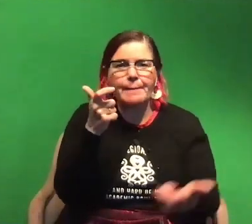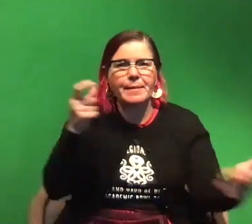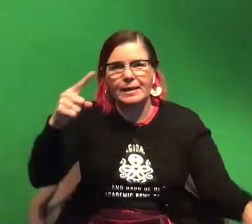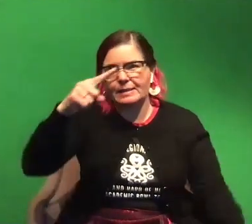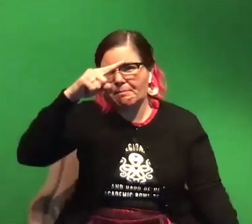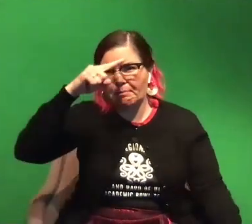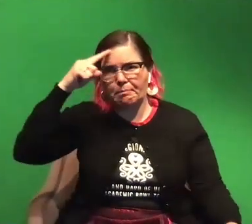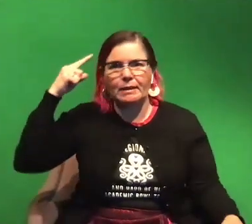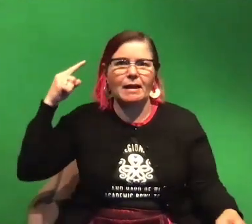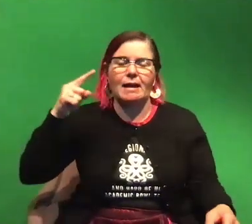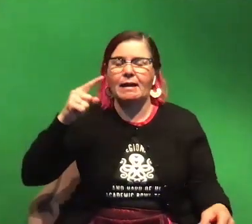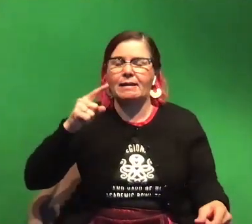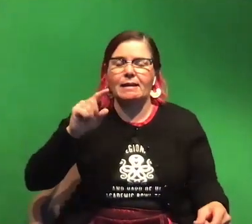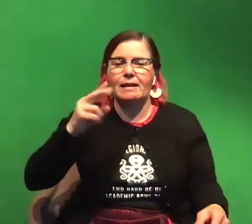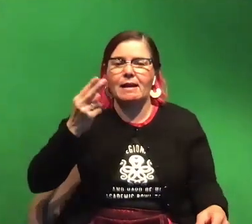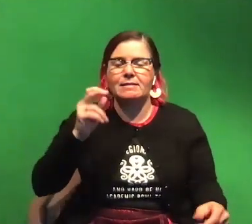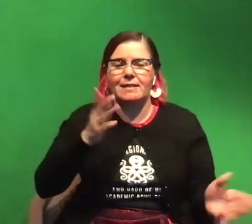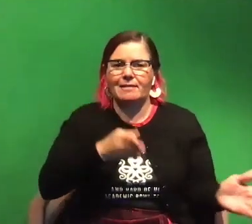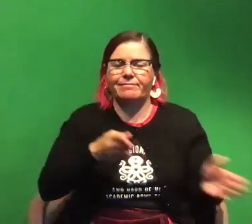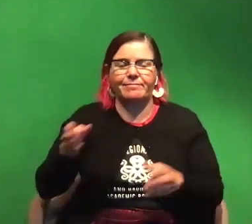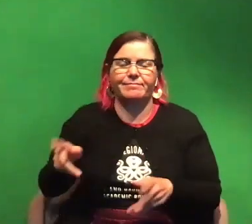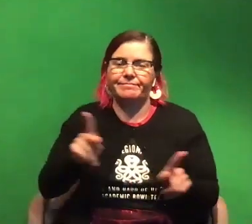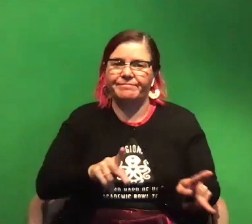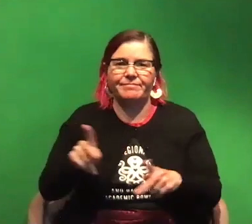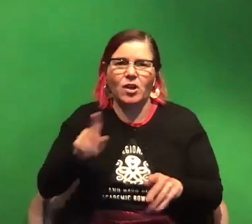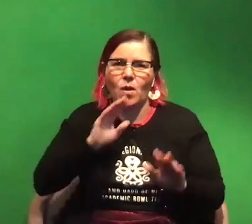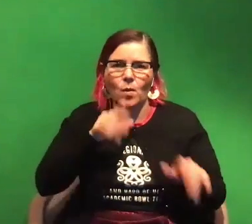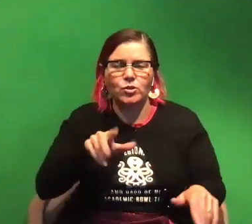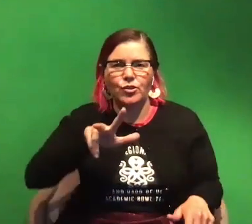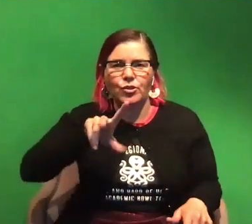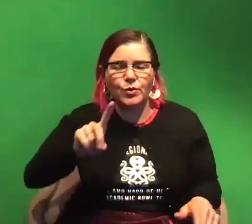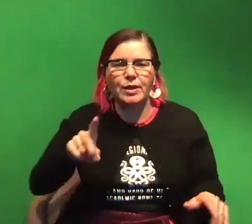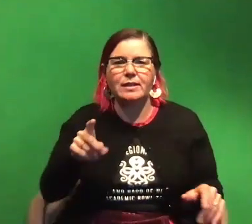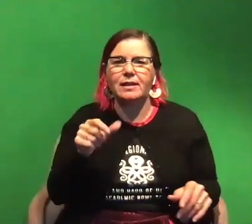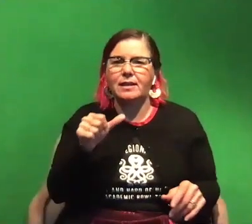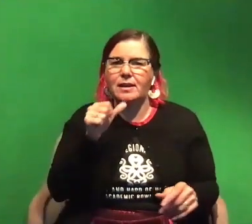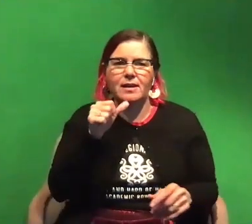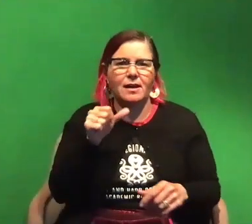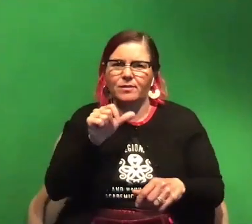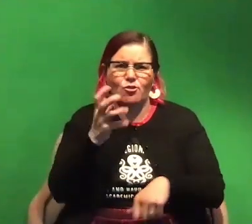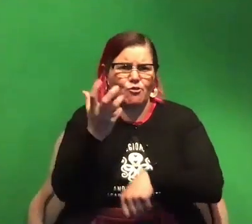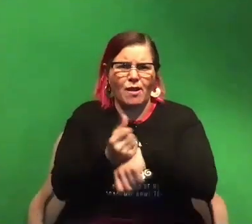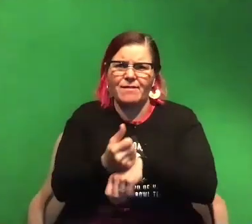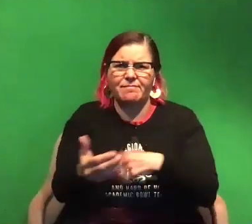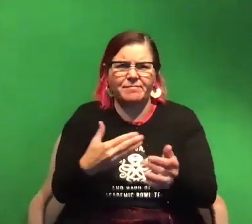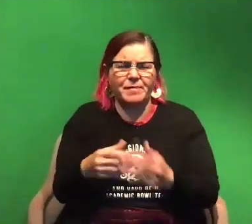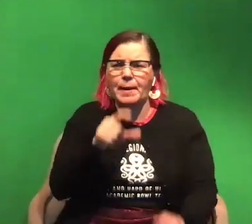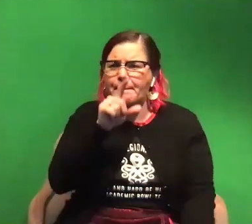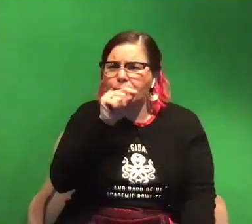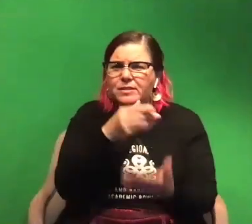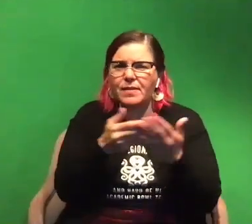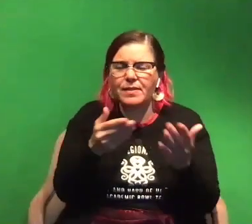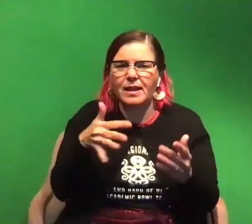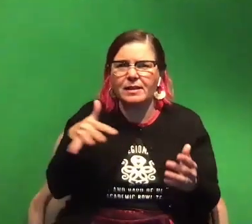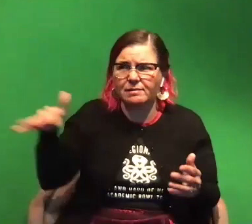haystack out there, because, you know, the ocean is three-dimensional. Yeah. They're not confined with gravity. Like, you know, even birds and things that are in our terrestrial